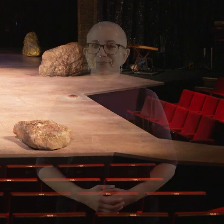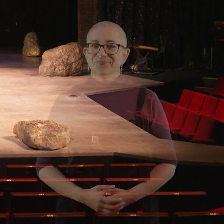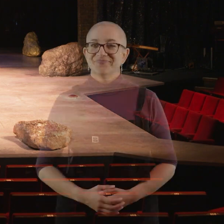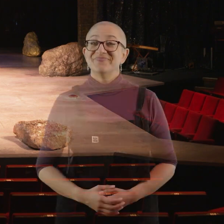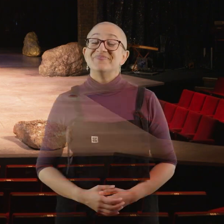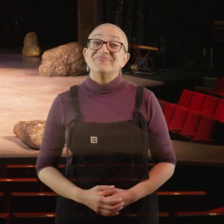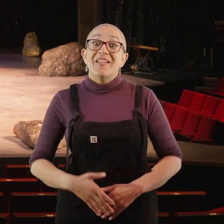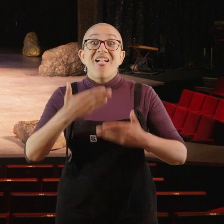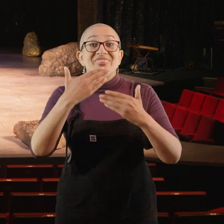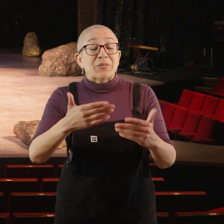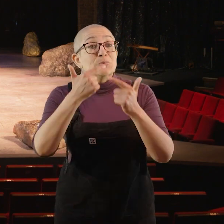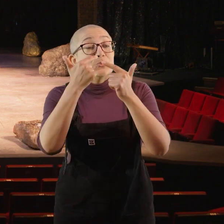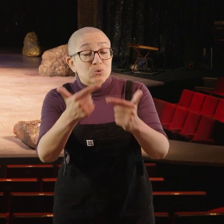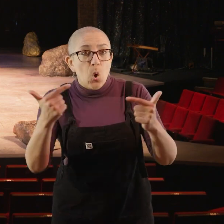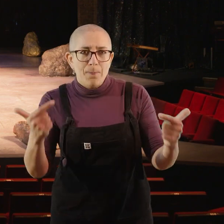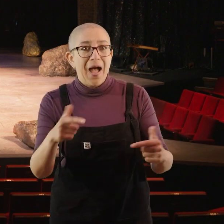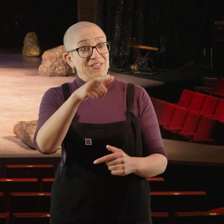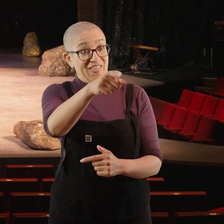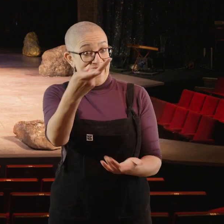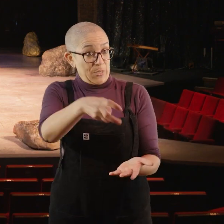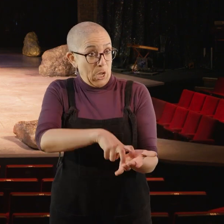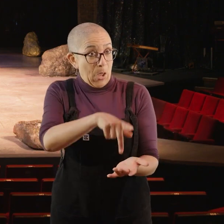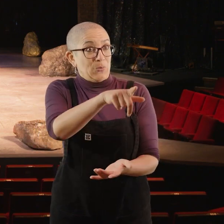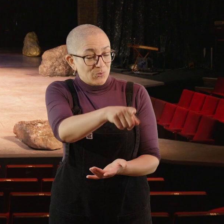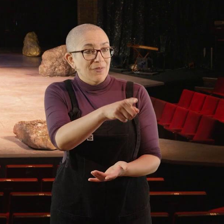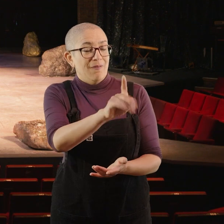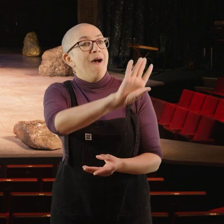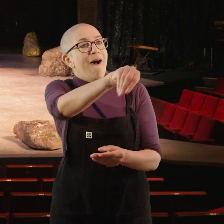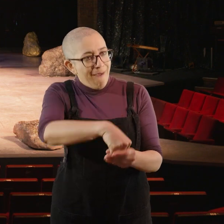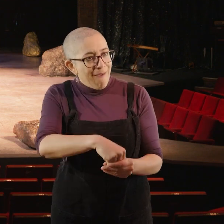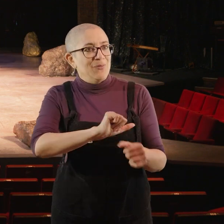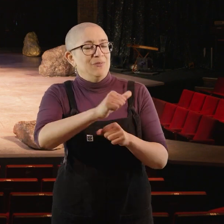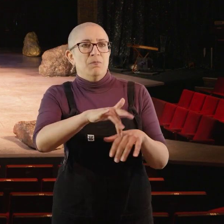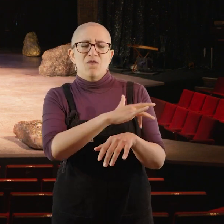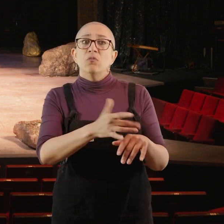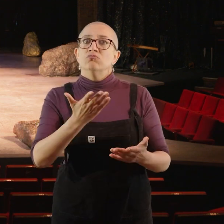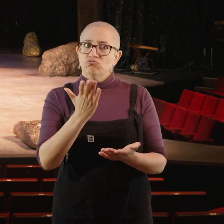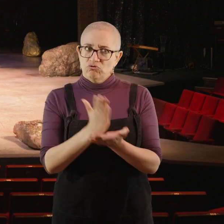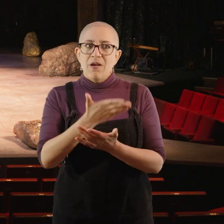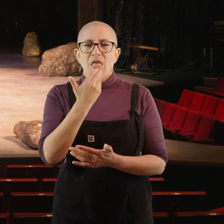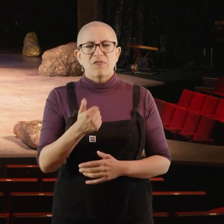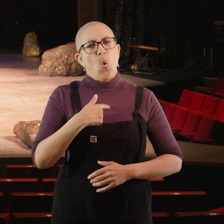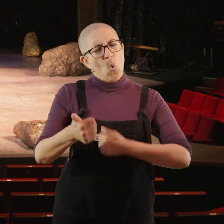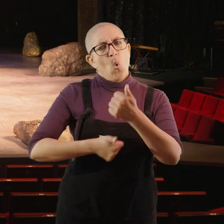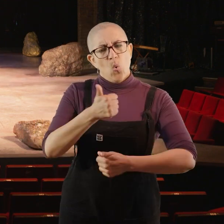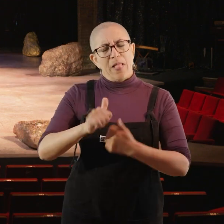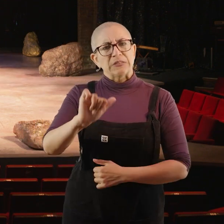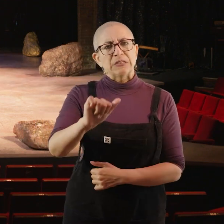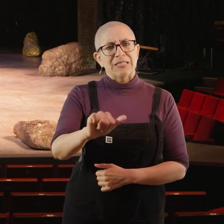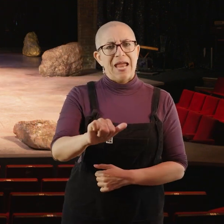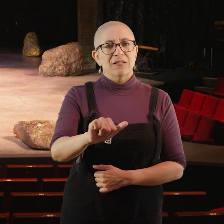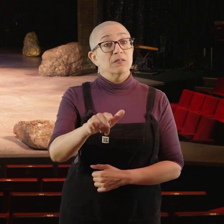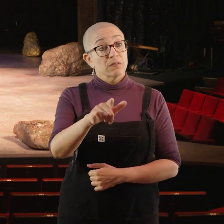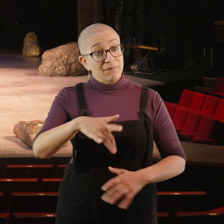Thank you so much for taking that note. Lovely, well And done. It was love. It was Really really well done. Did it feel? Did it